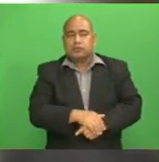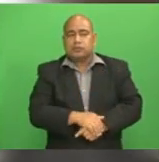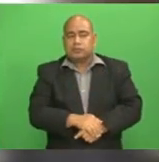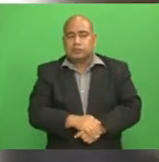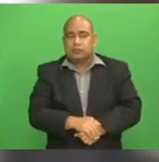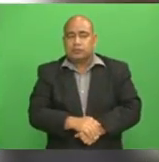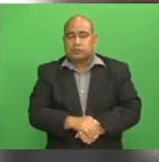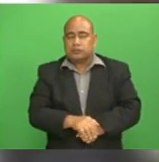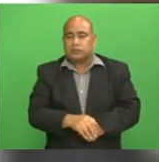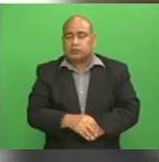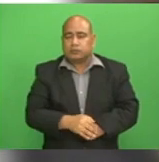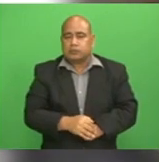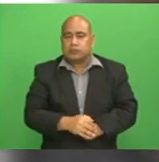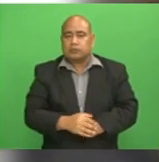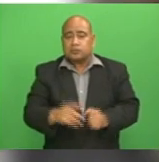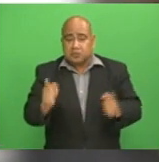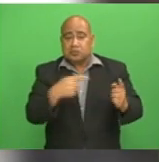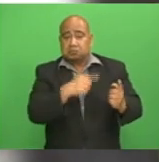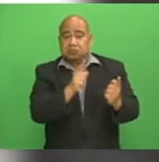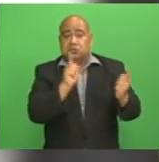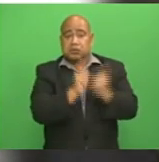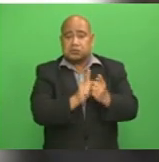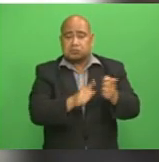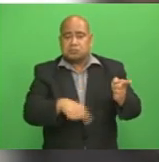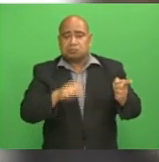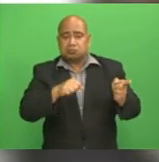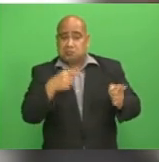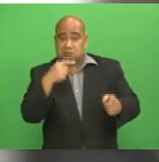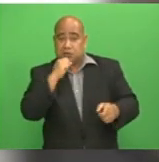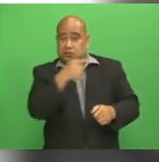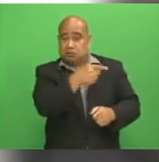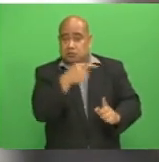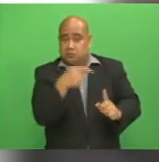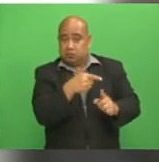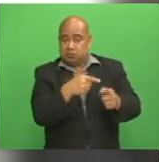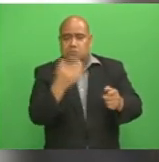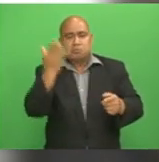I have met Feral Khan a few times back before the elections.